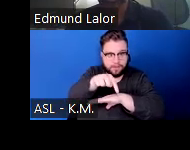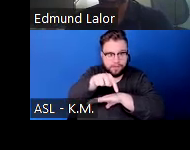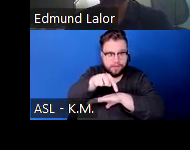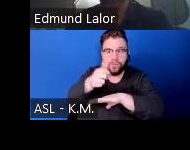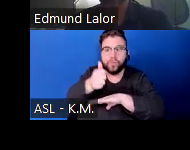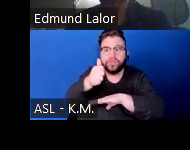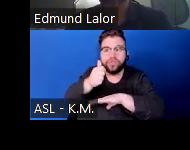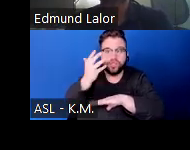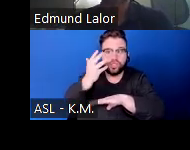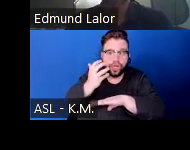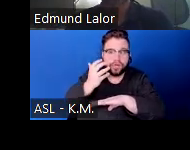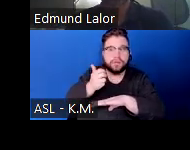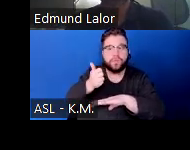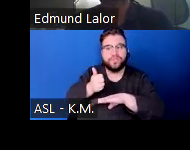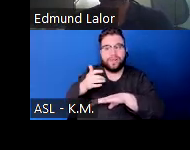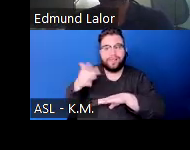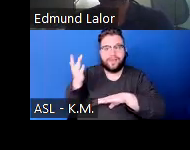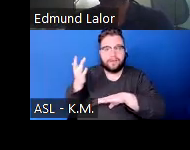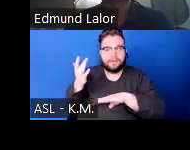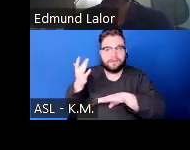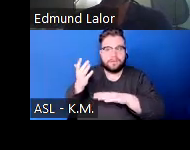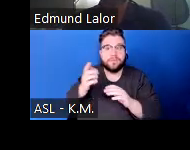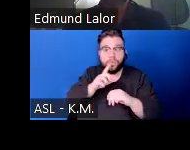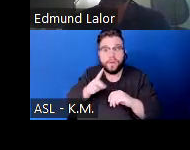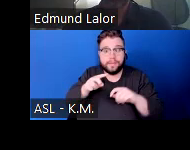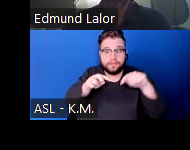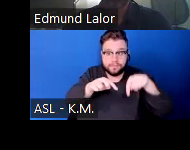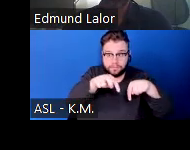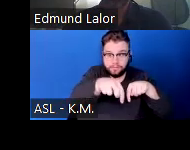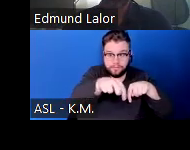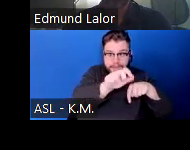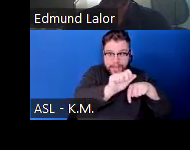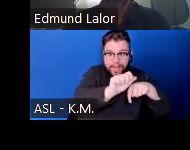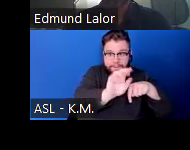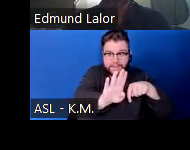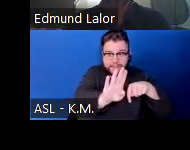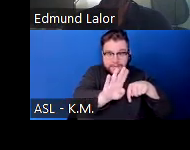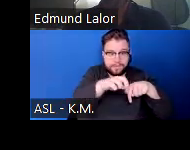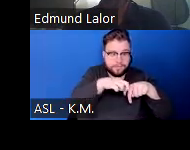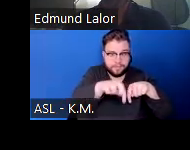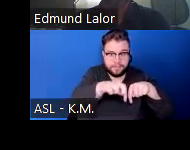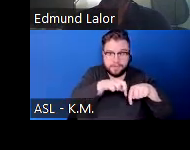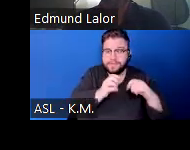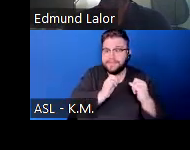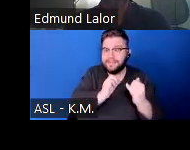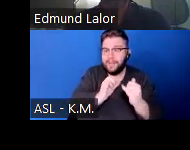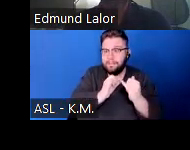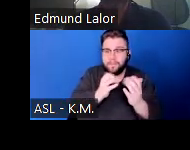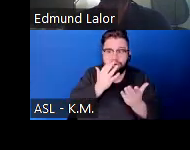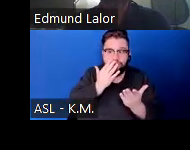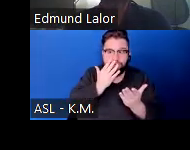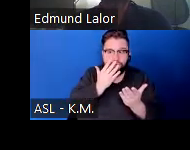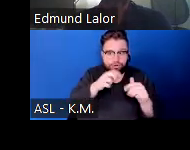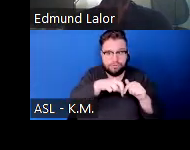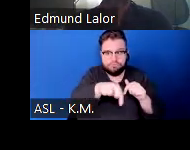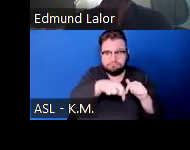squares, you might be surprised for me to then tell you that the color underneath the A here and the color underneath the B are in fact the exact same color